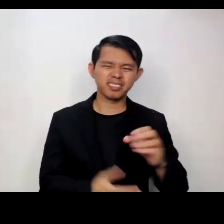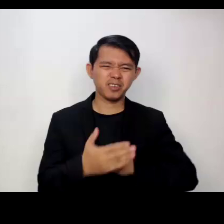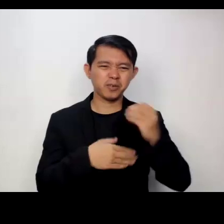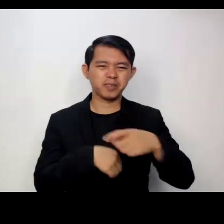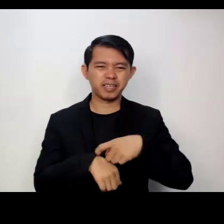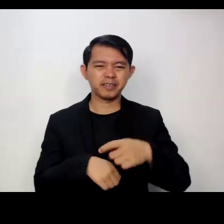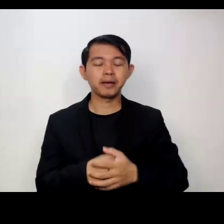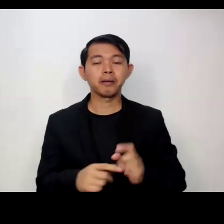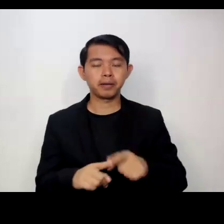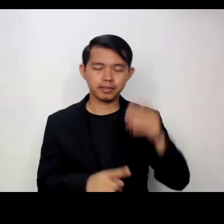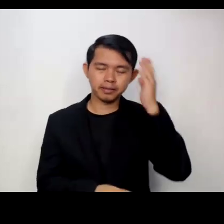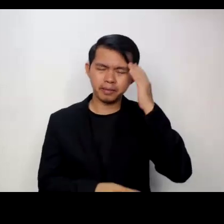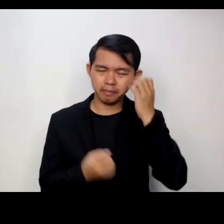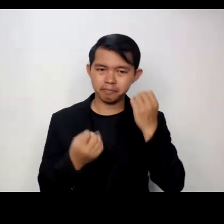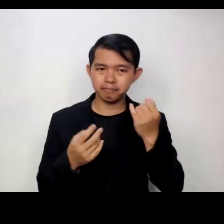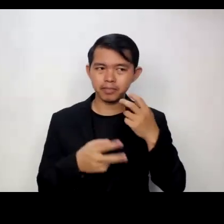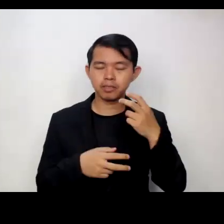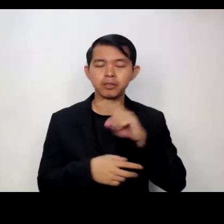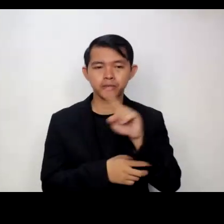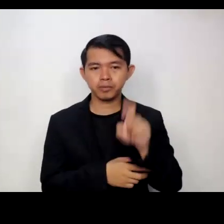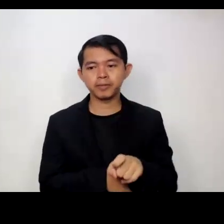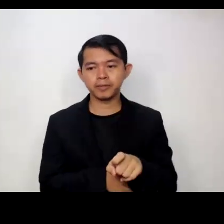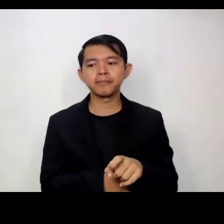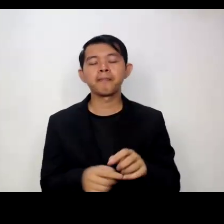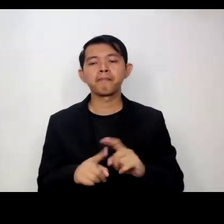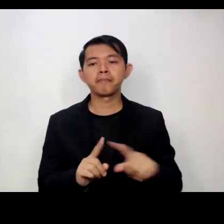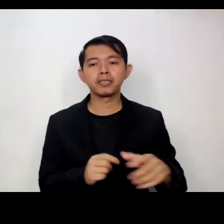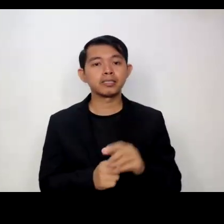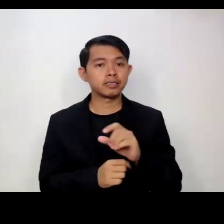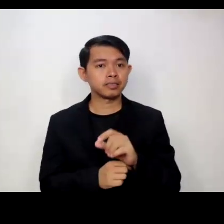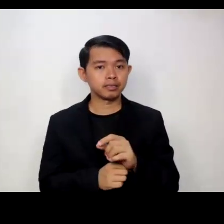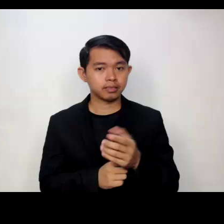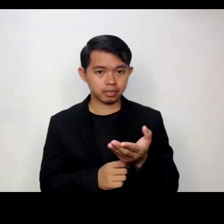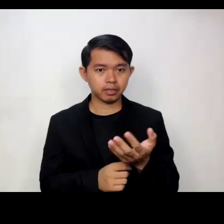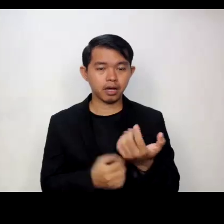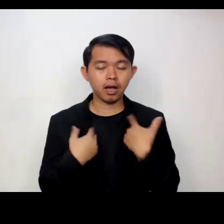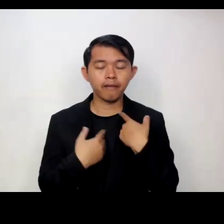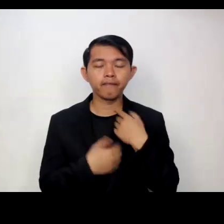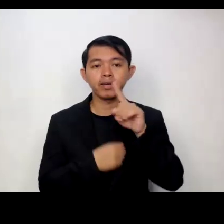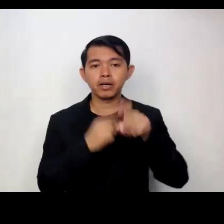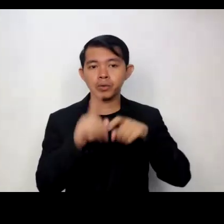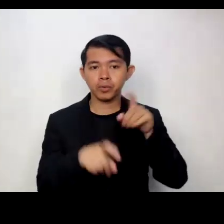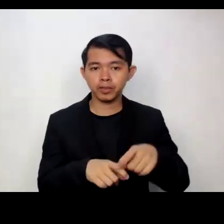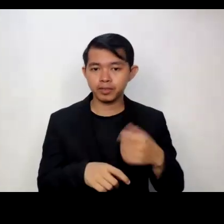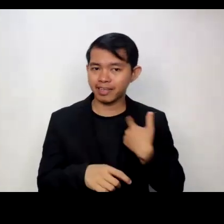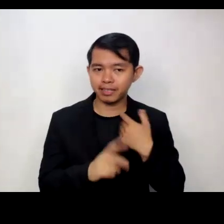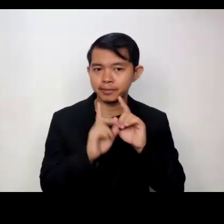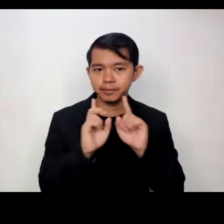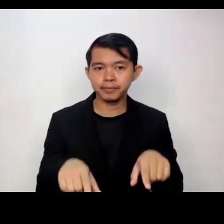there are a lot of questions, and in case you have questions that were not addressed or you're still